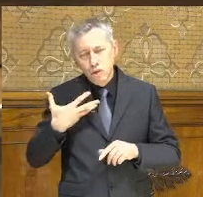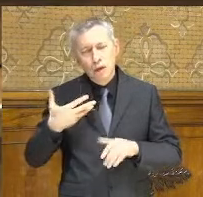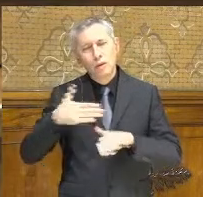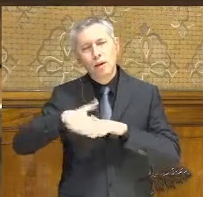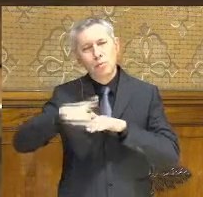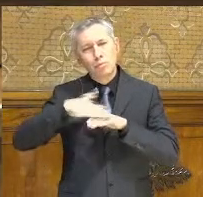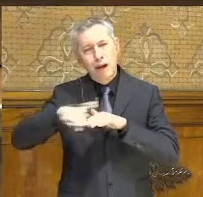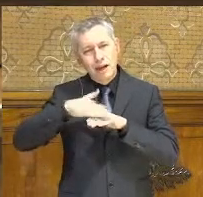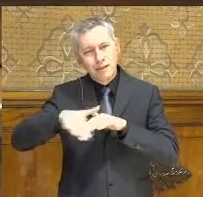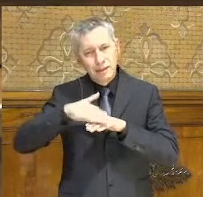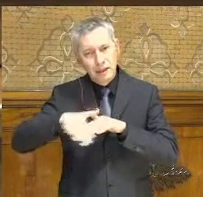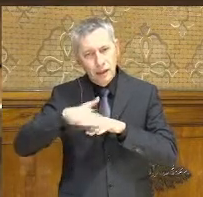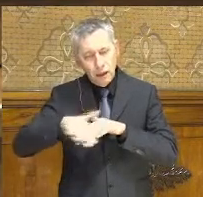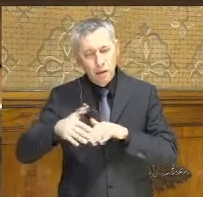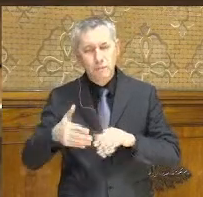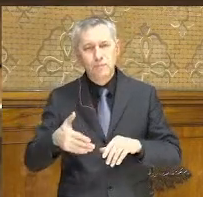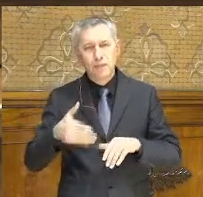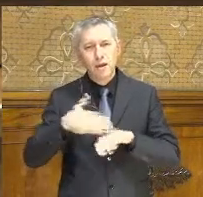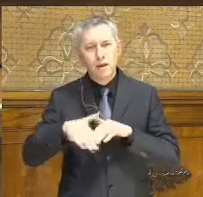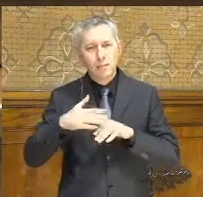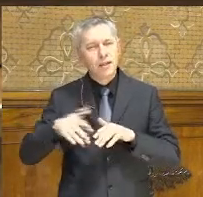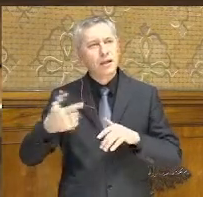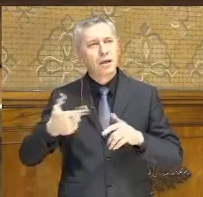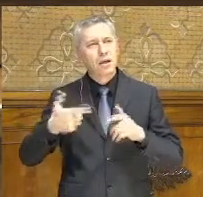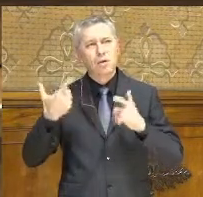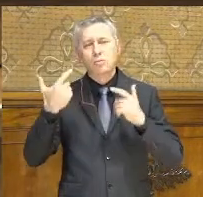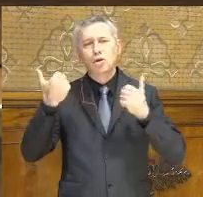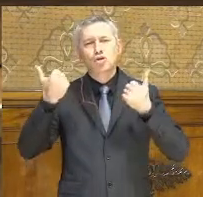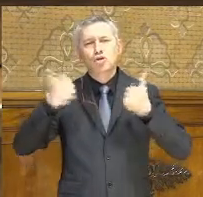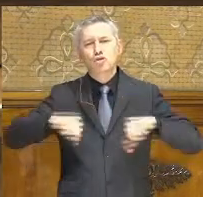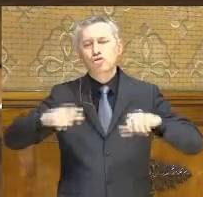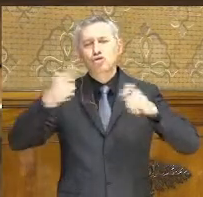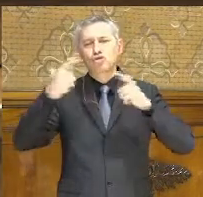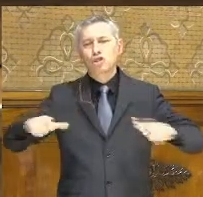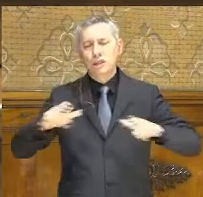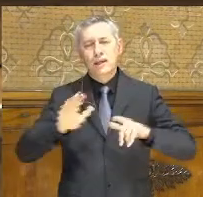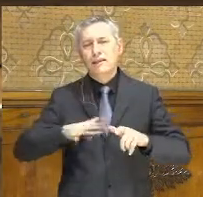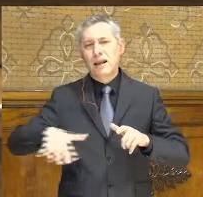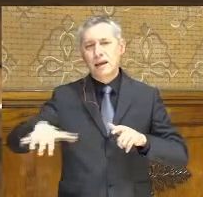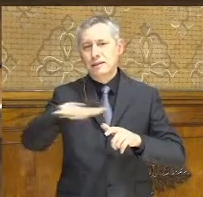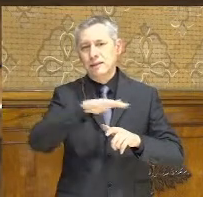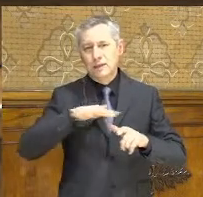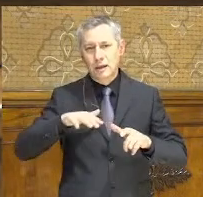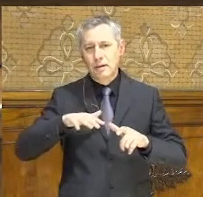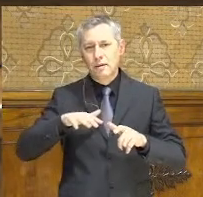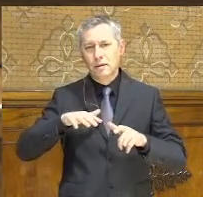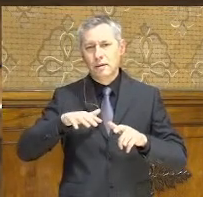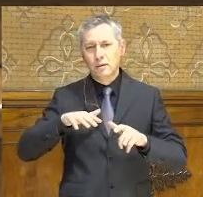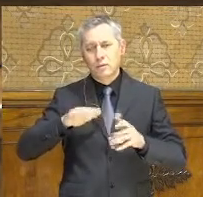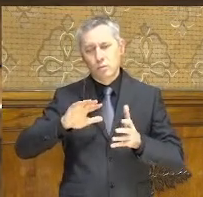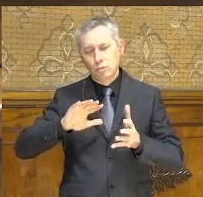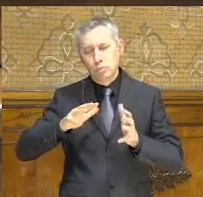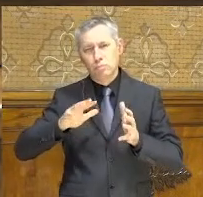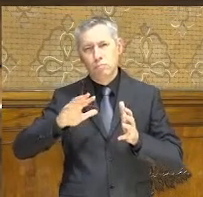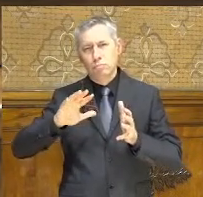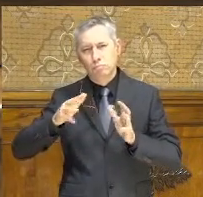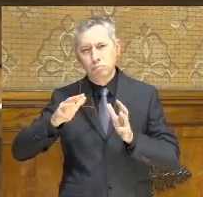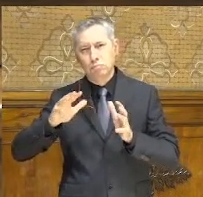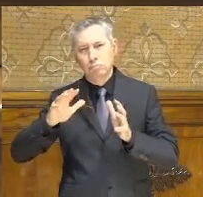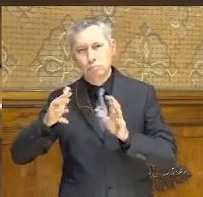or citizen shaping that slowly erodes the freedoms one way or another,